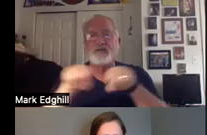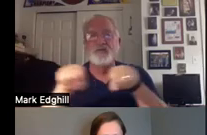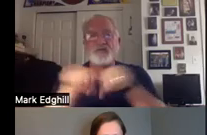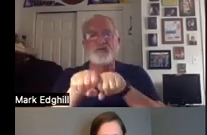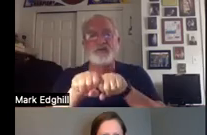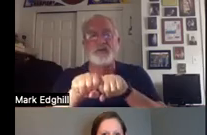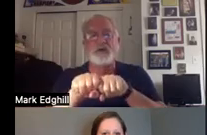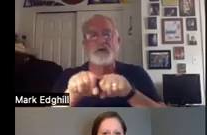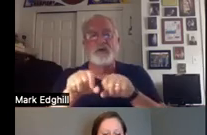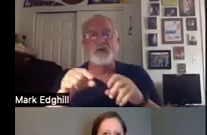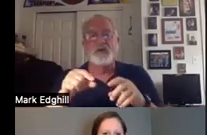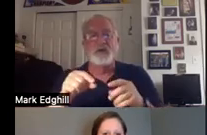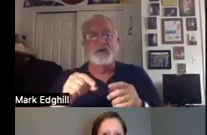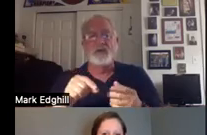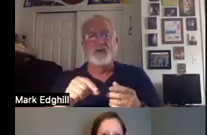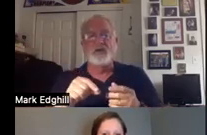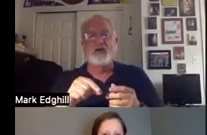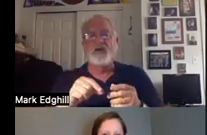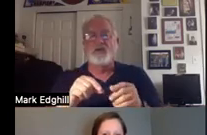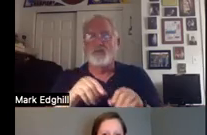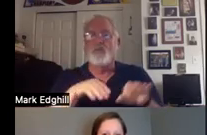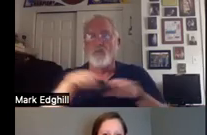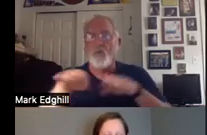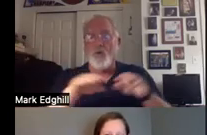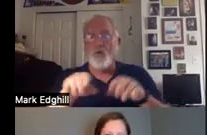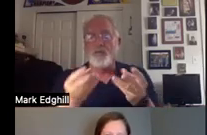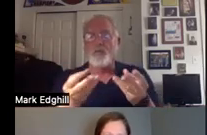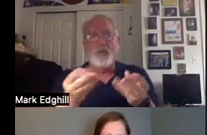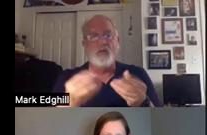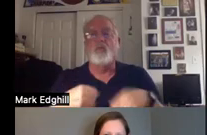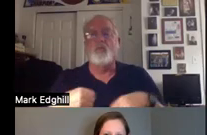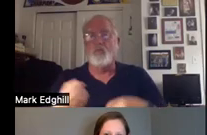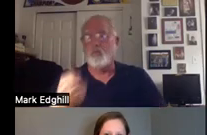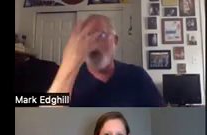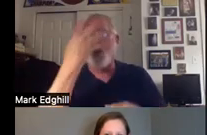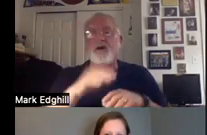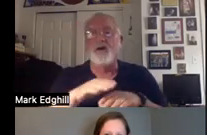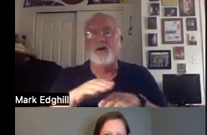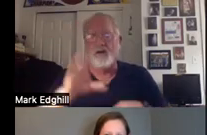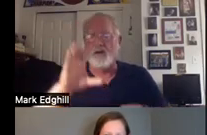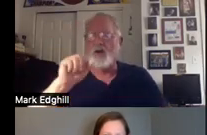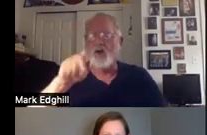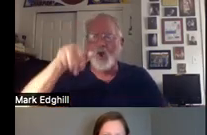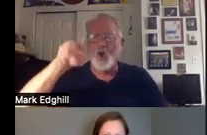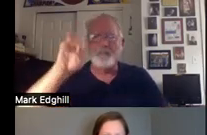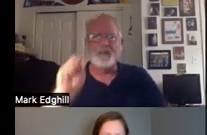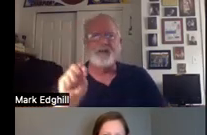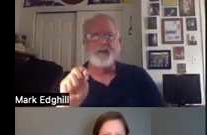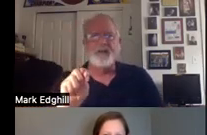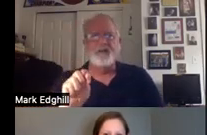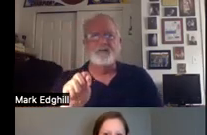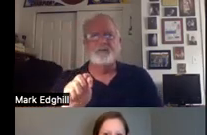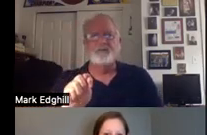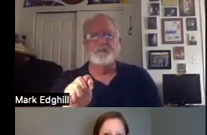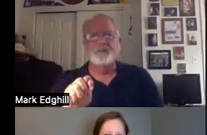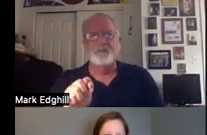their shoes. At first, when entering this exhibition, they asked people to take off their shoes. As they walked through it, and they